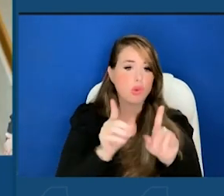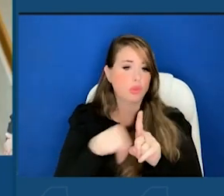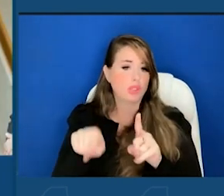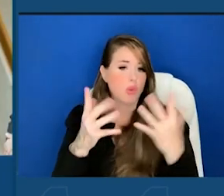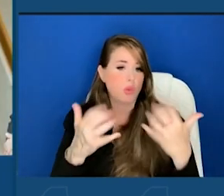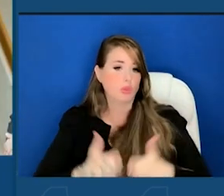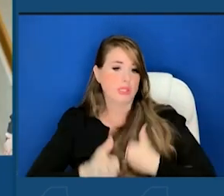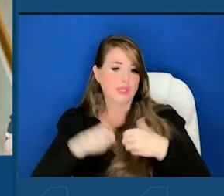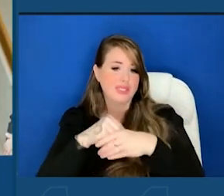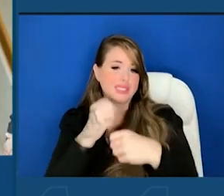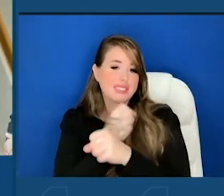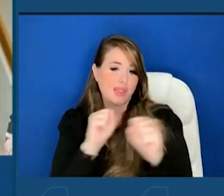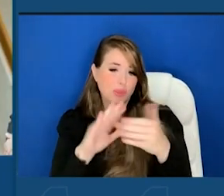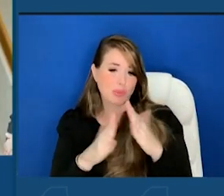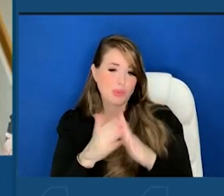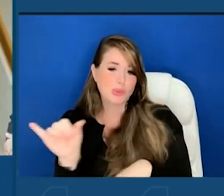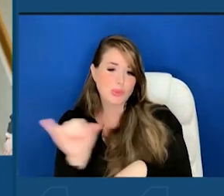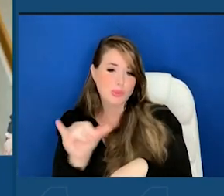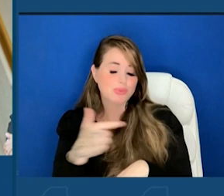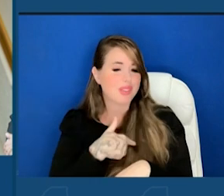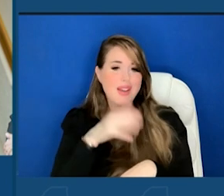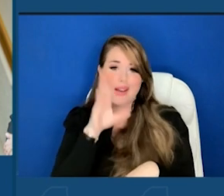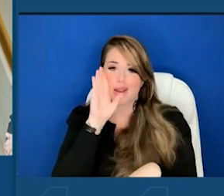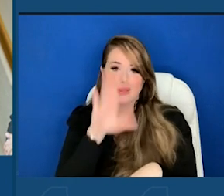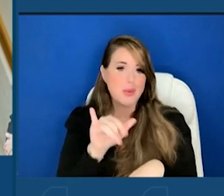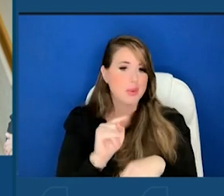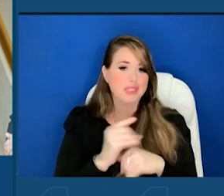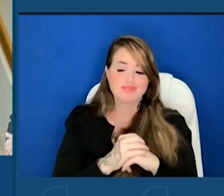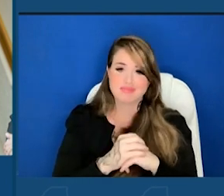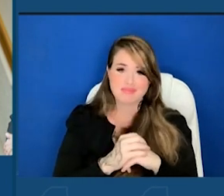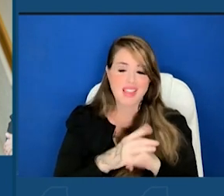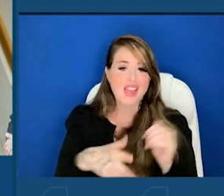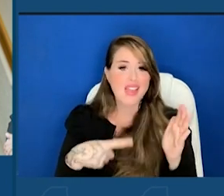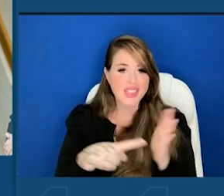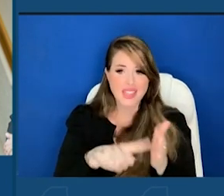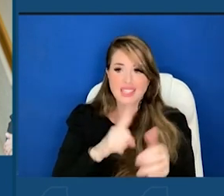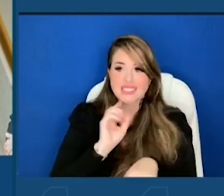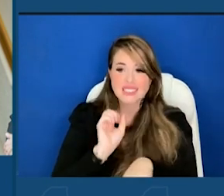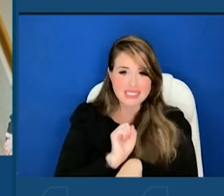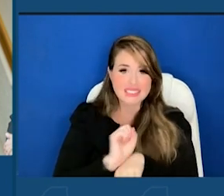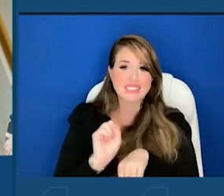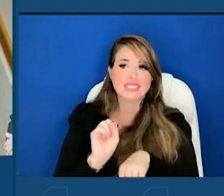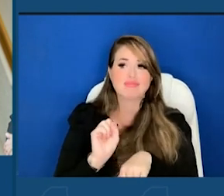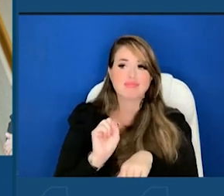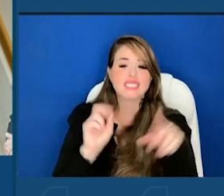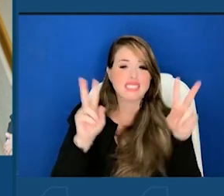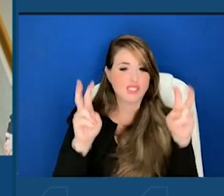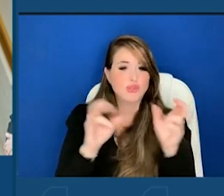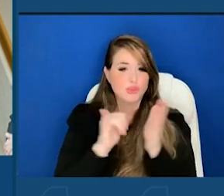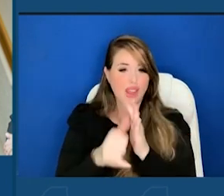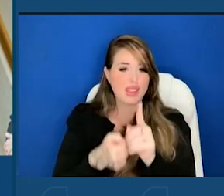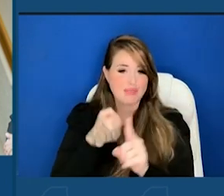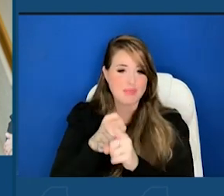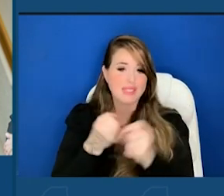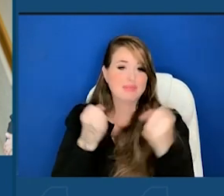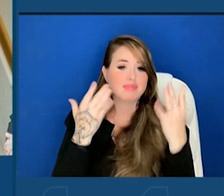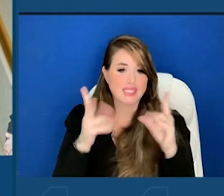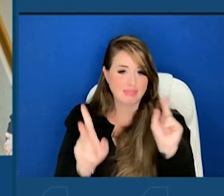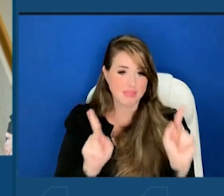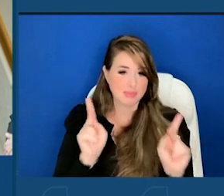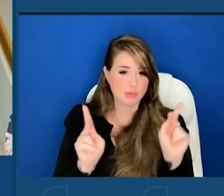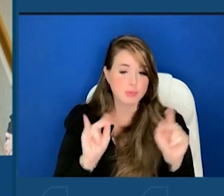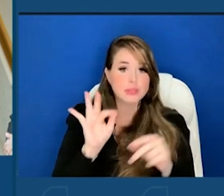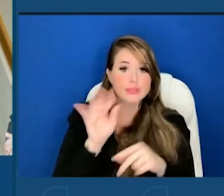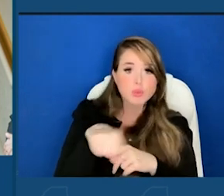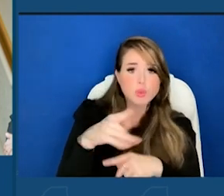safe community. And I know this. This is an issue that affects so many people. If you are